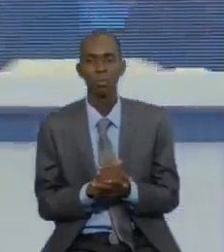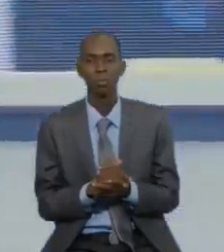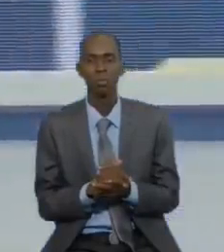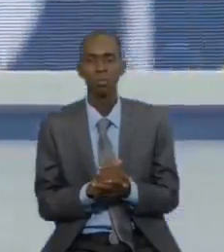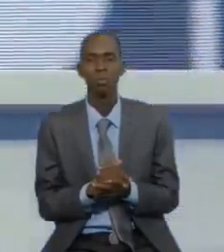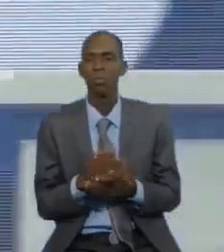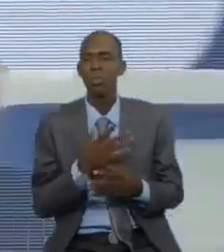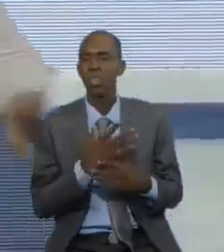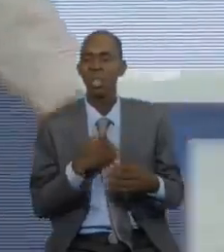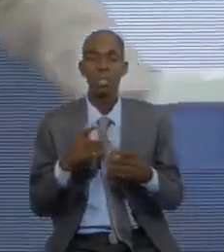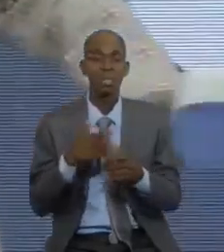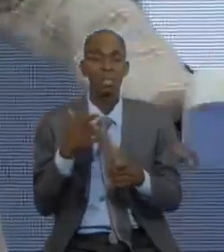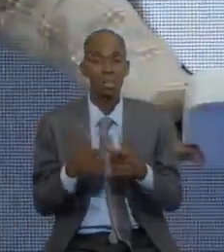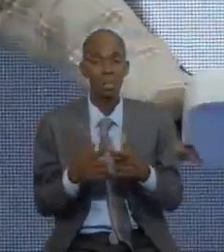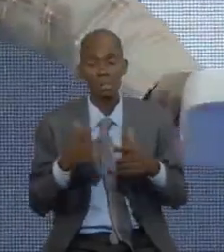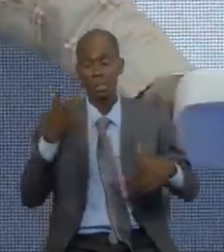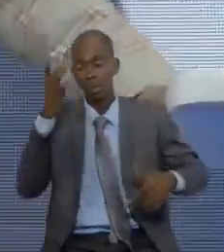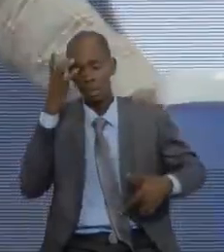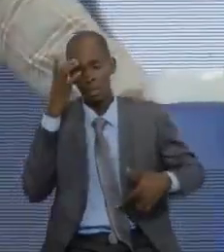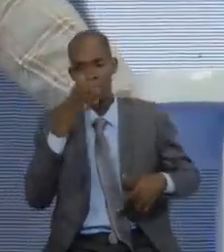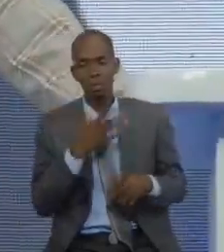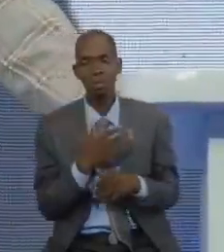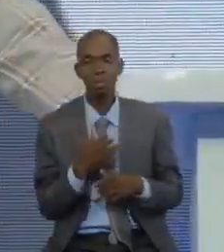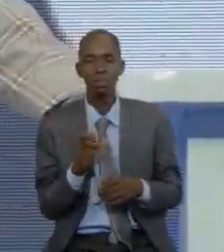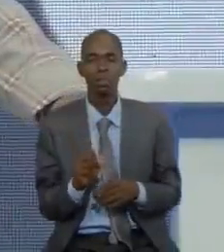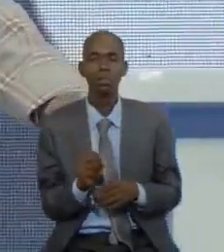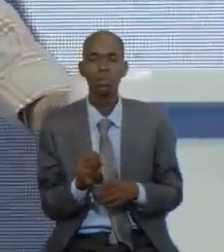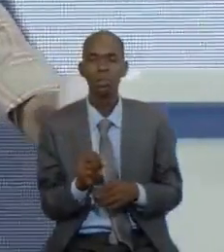And then sickness and disease,